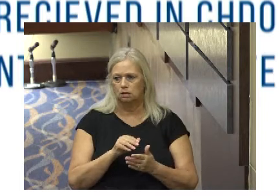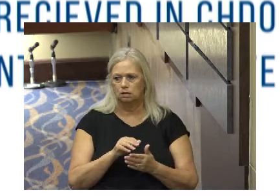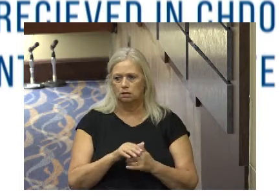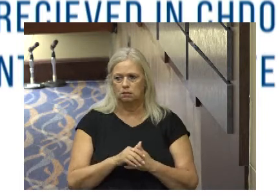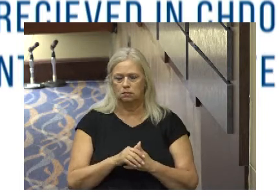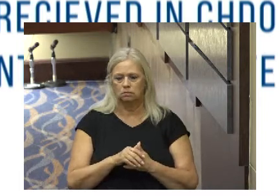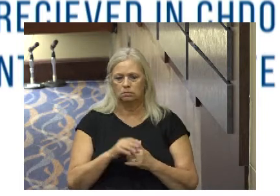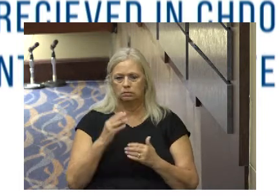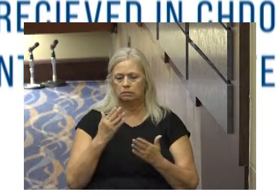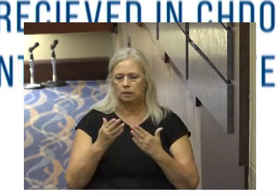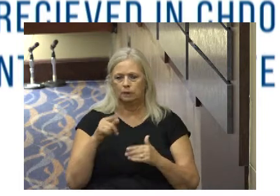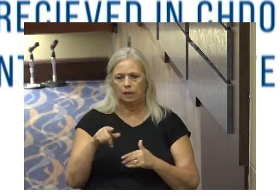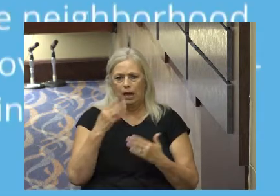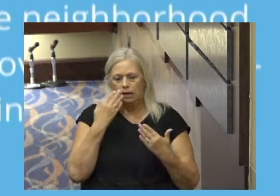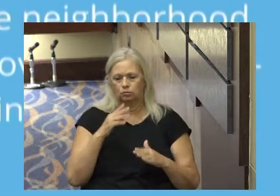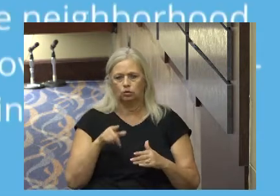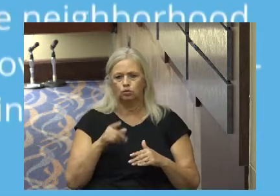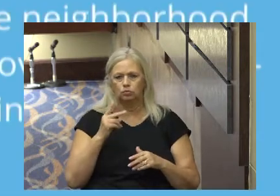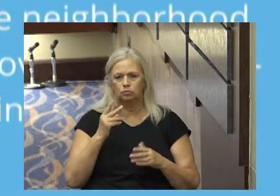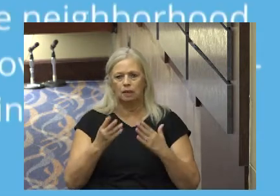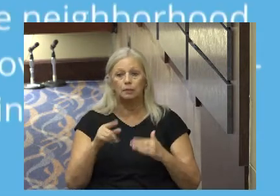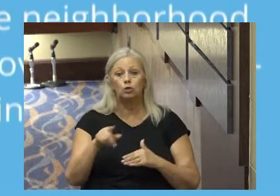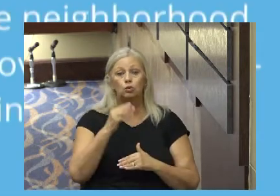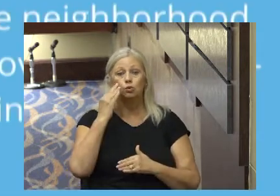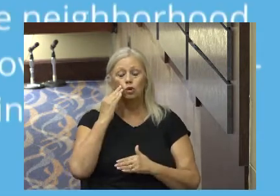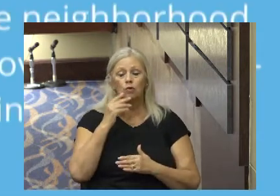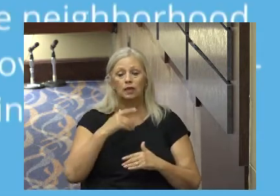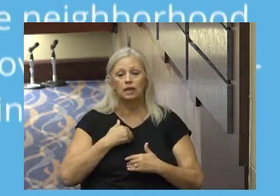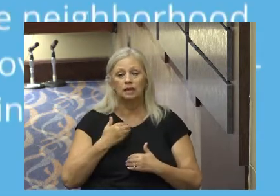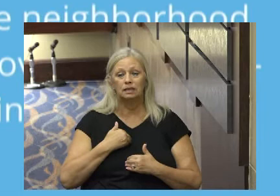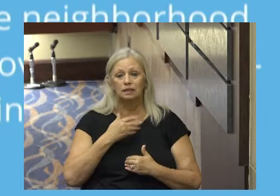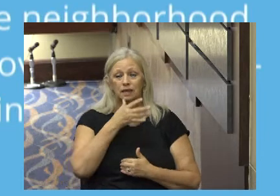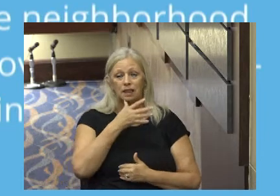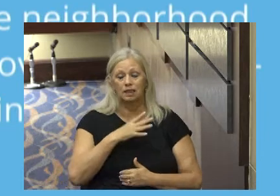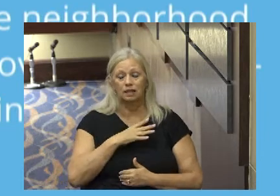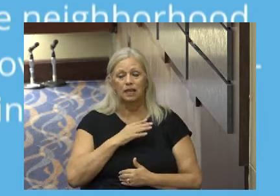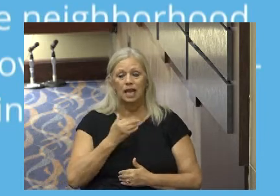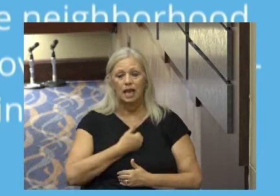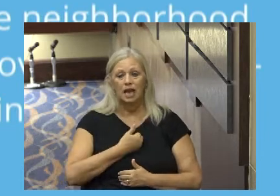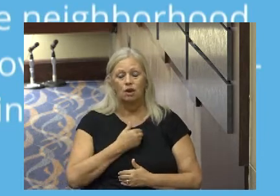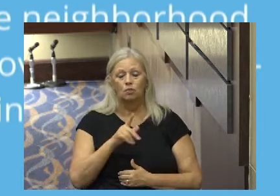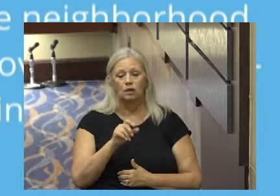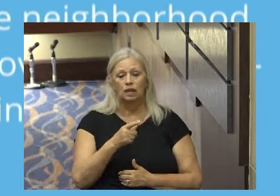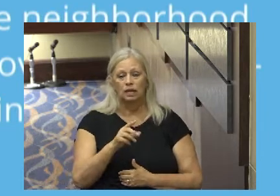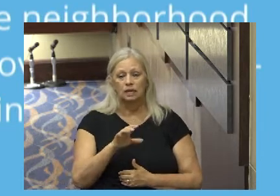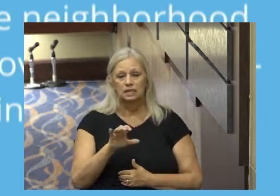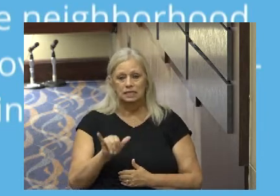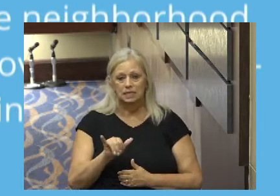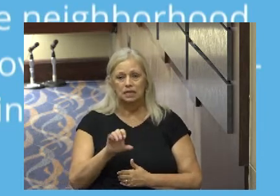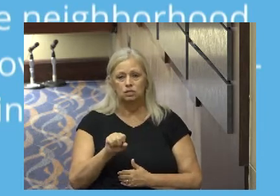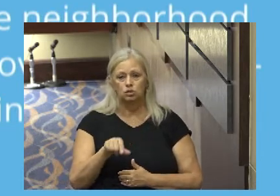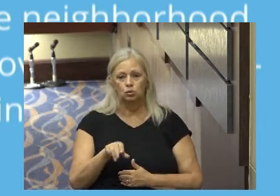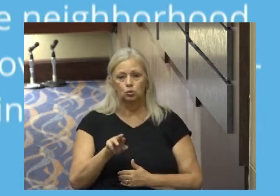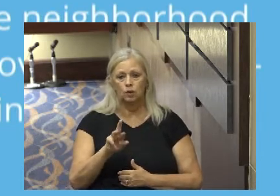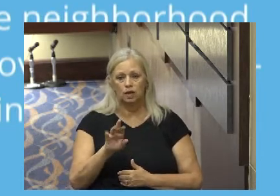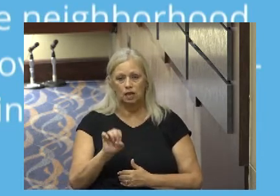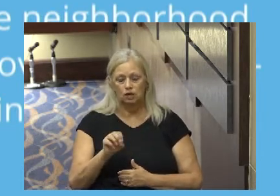young lady. She's exciting. Our Legacy Square subdivision is one of our